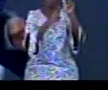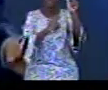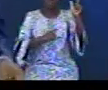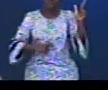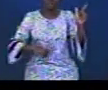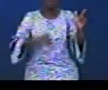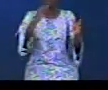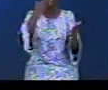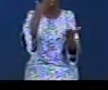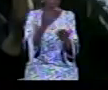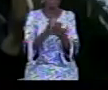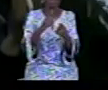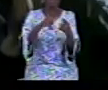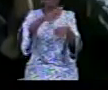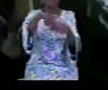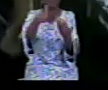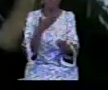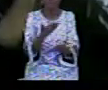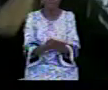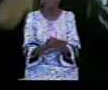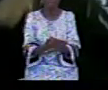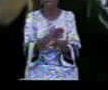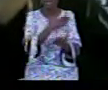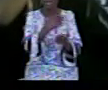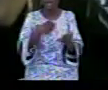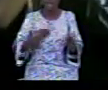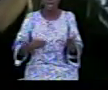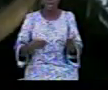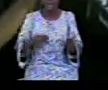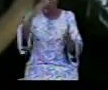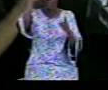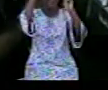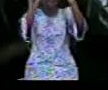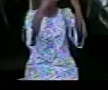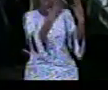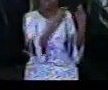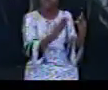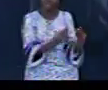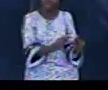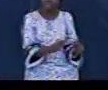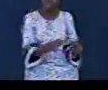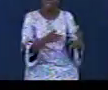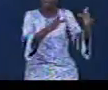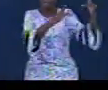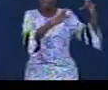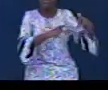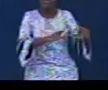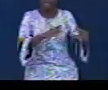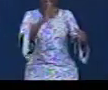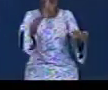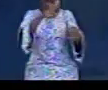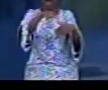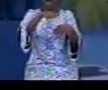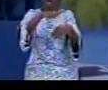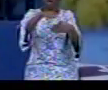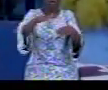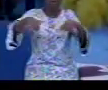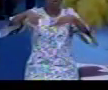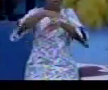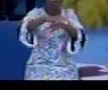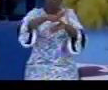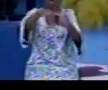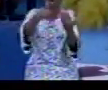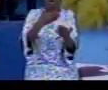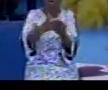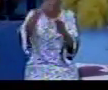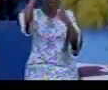is good to all. And his tender mercies are over all his works.